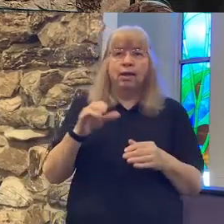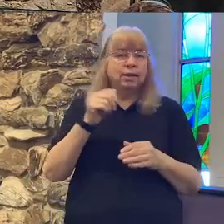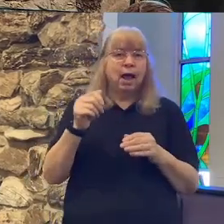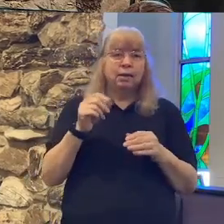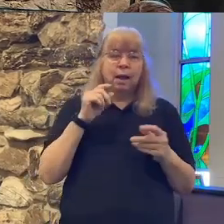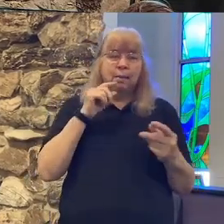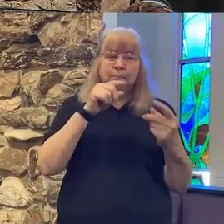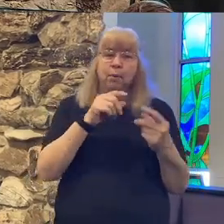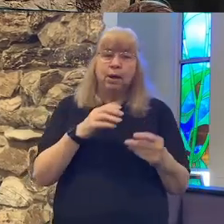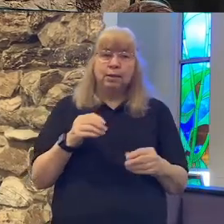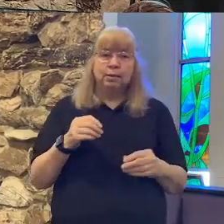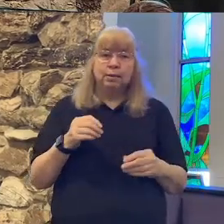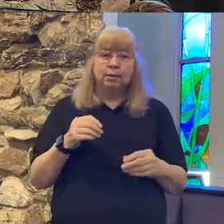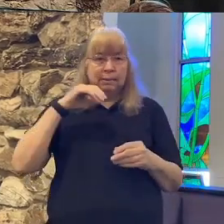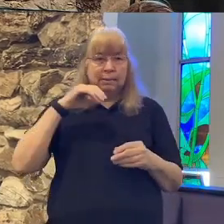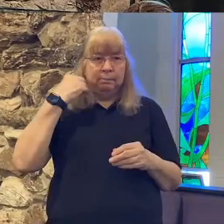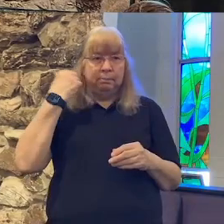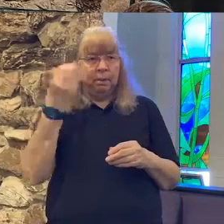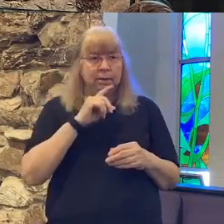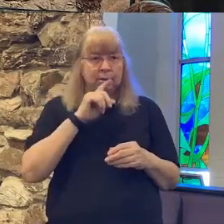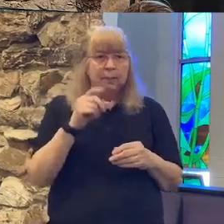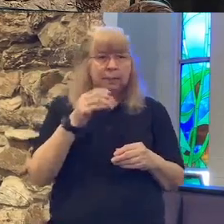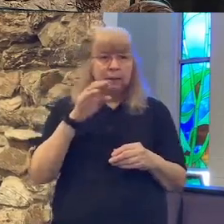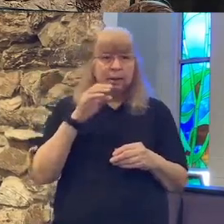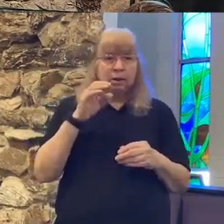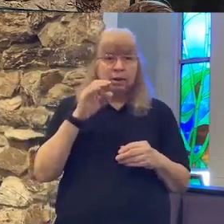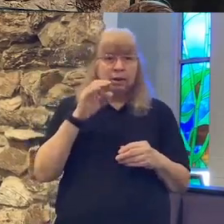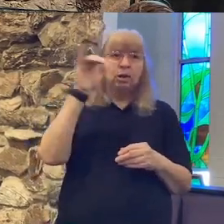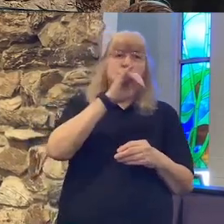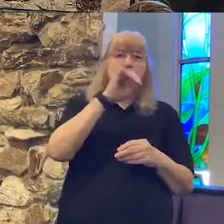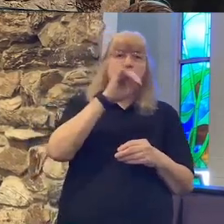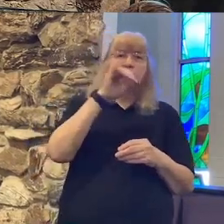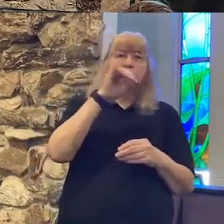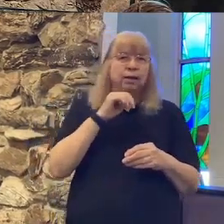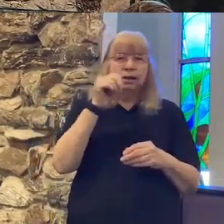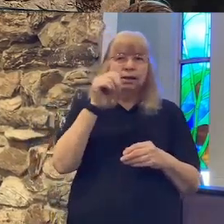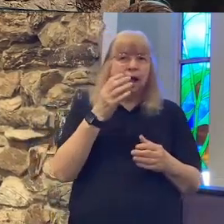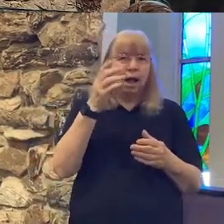you know, it's embarrassing to be drunk. It's not what they do.